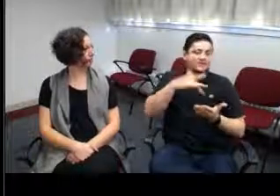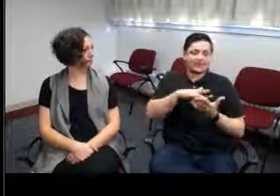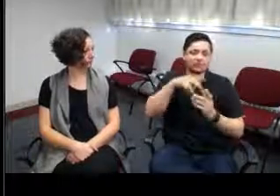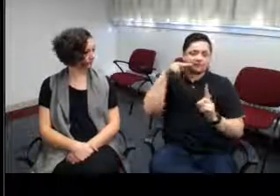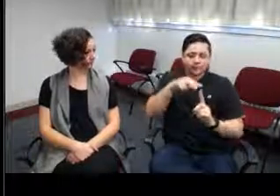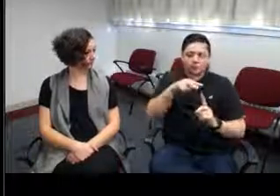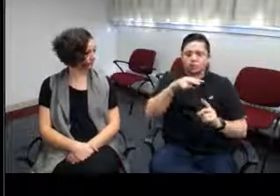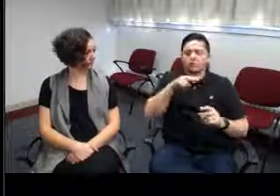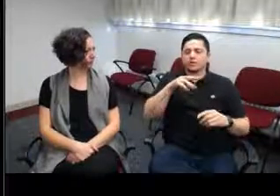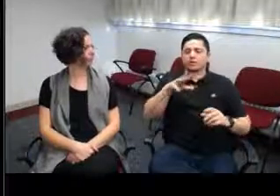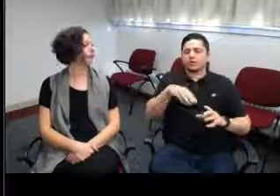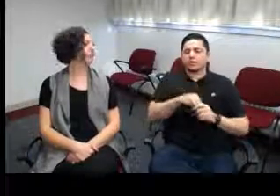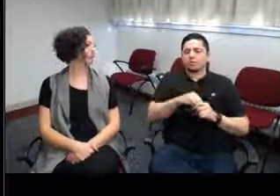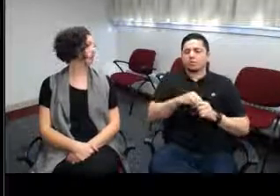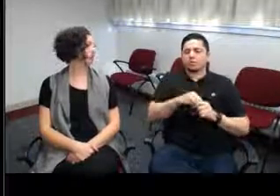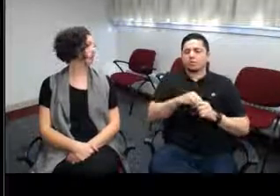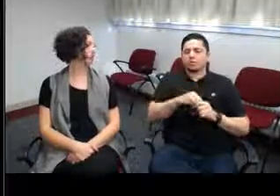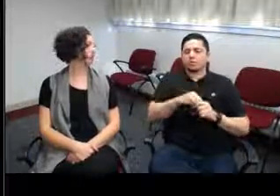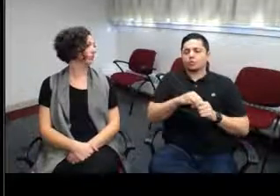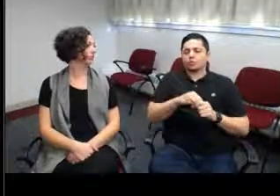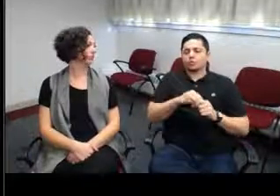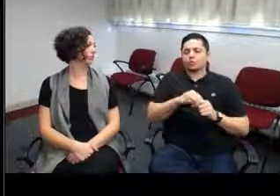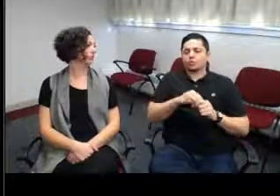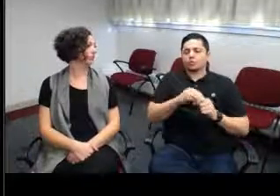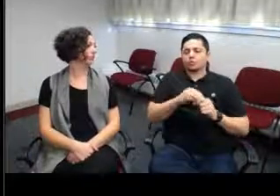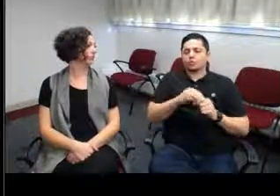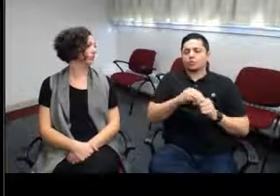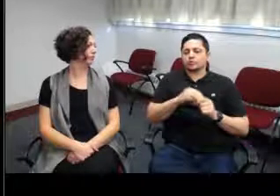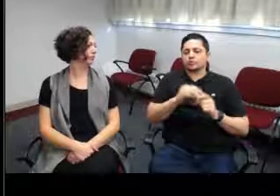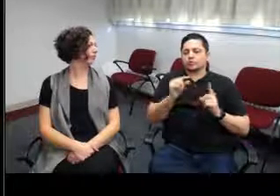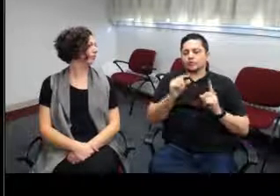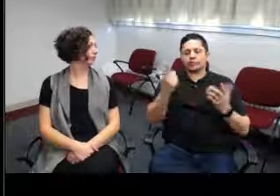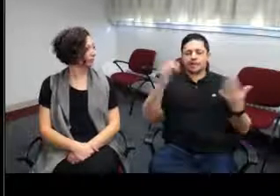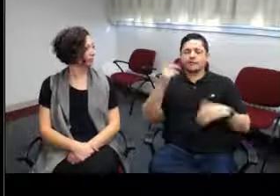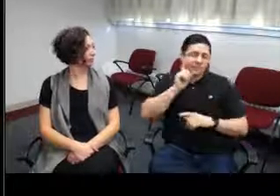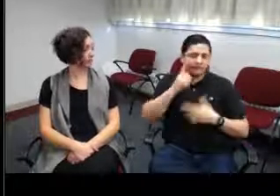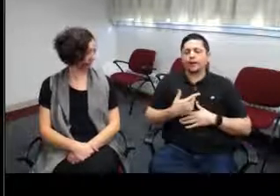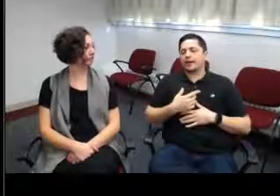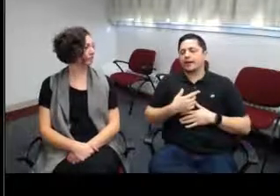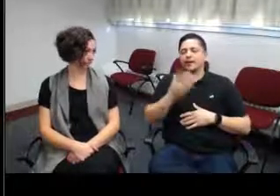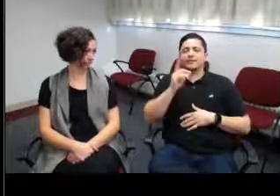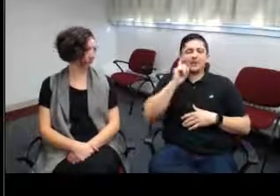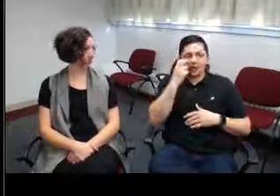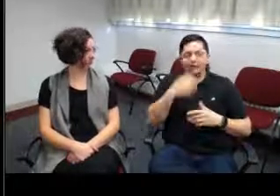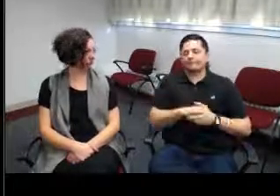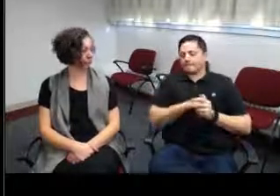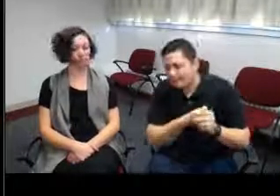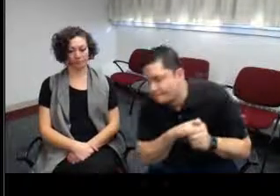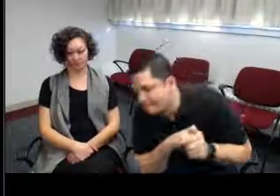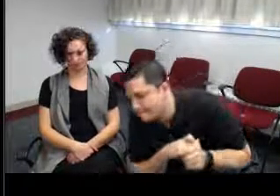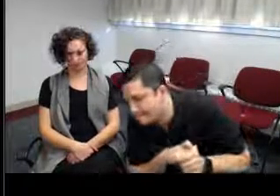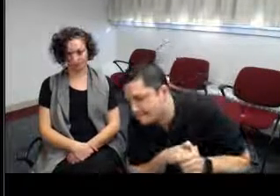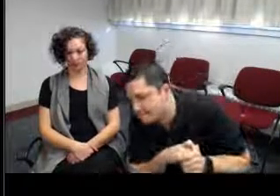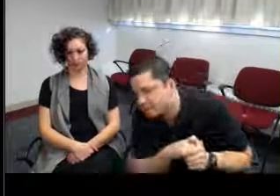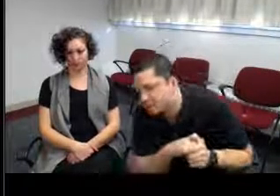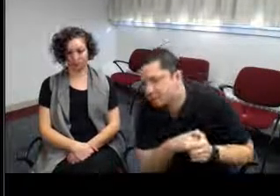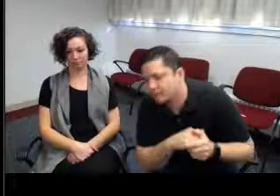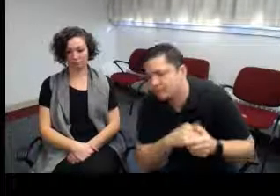to more of a cultural view of deaf identity. And then you see in this piece, it includes the terms